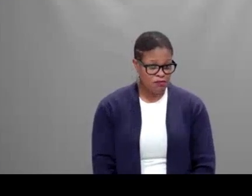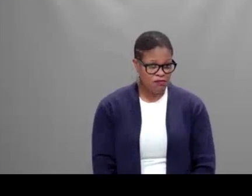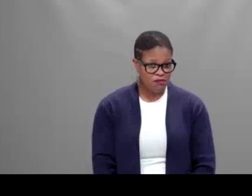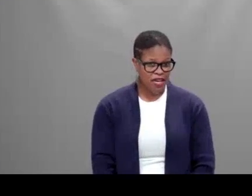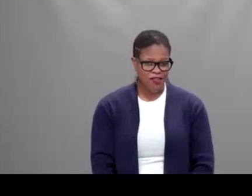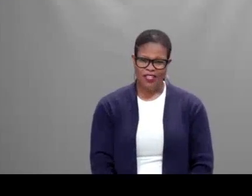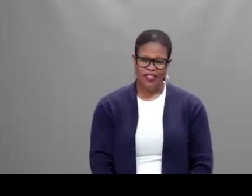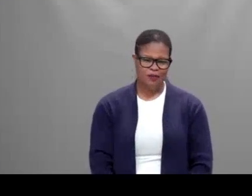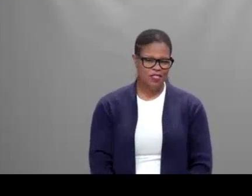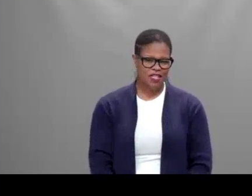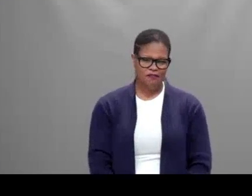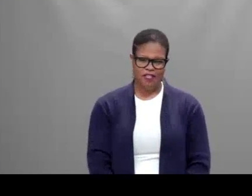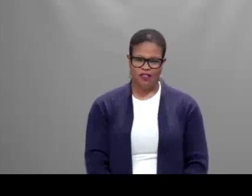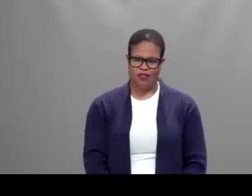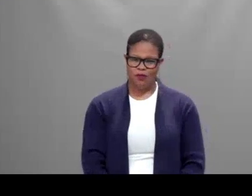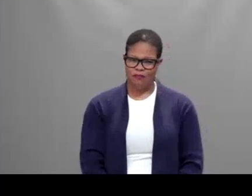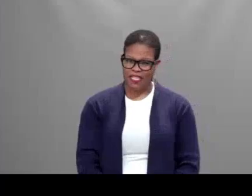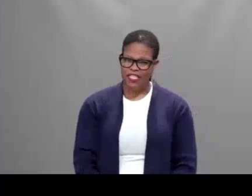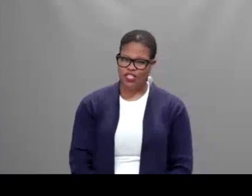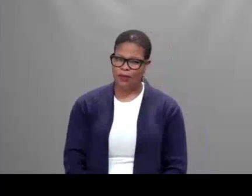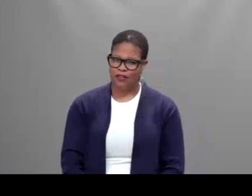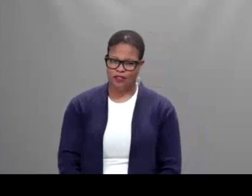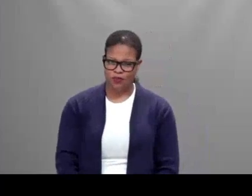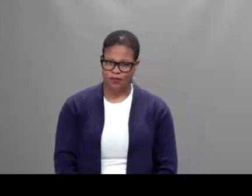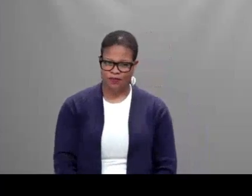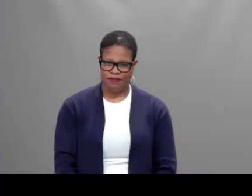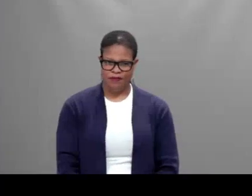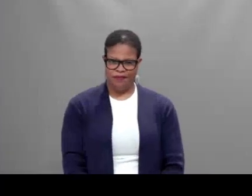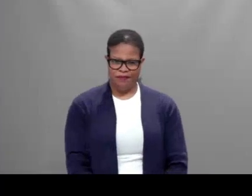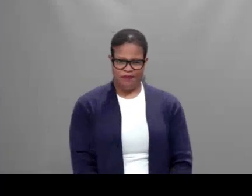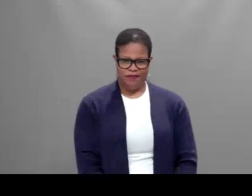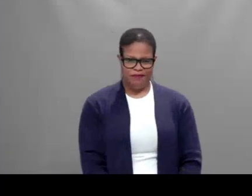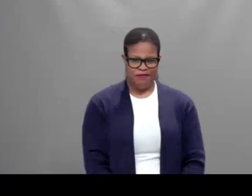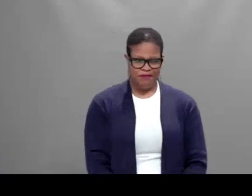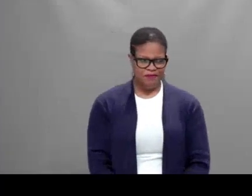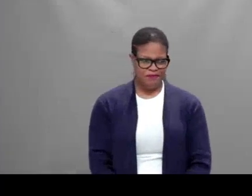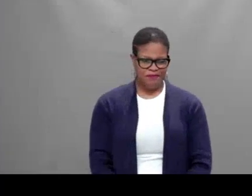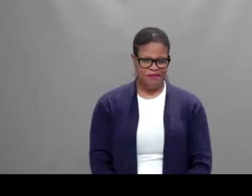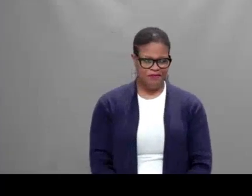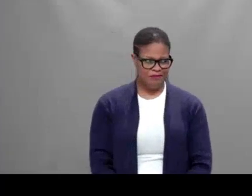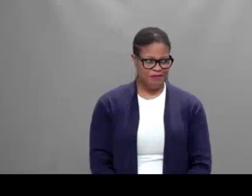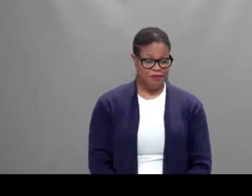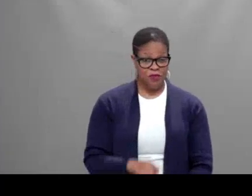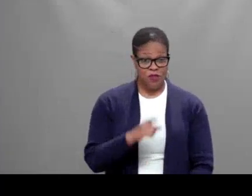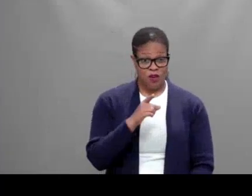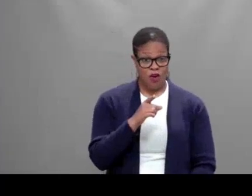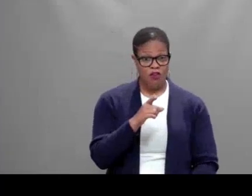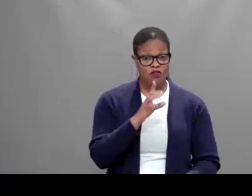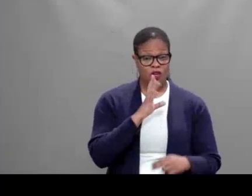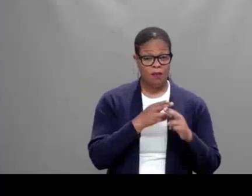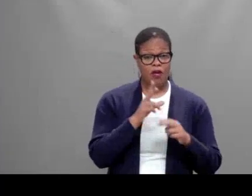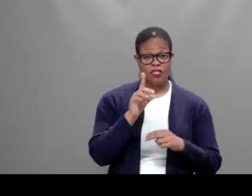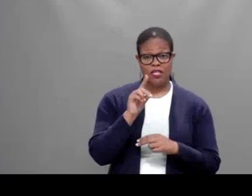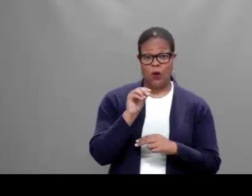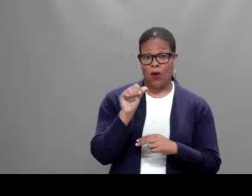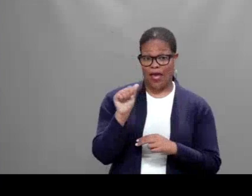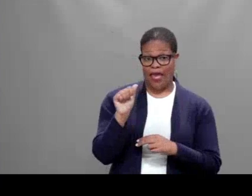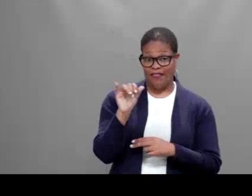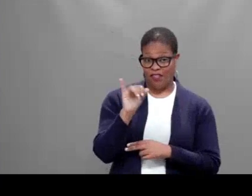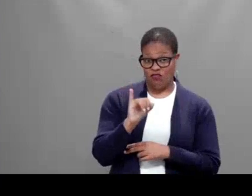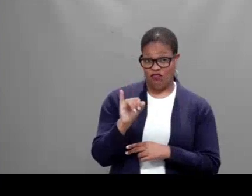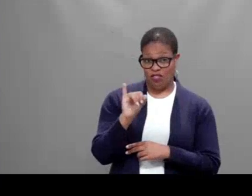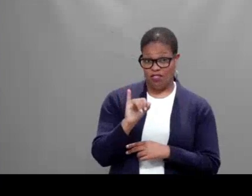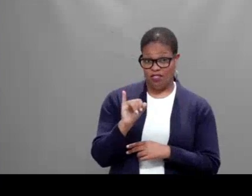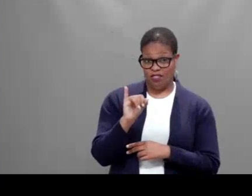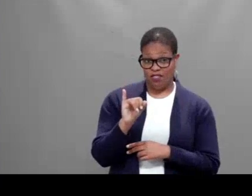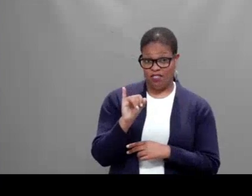own? I don't know, I'm just not I'm feeling itchy about this one. Are you referring to the DOA